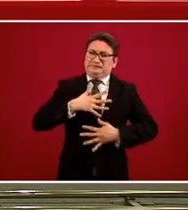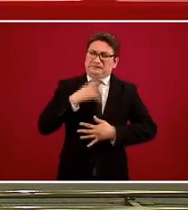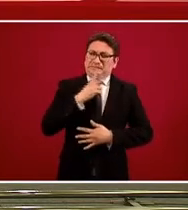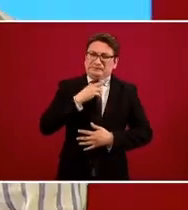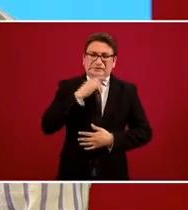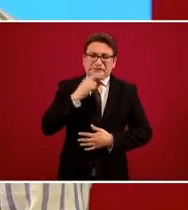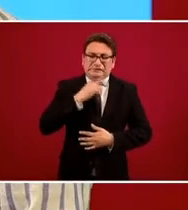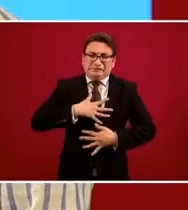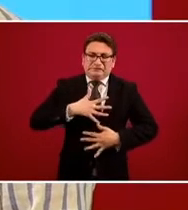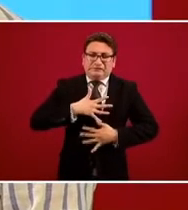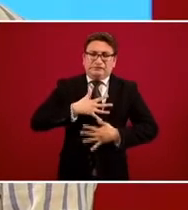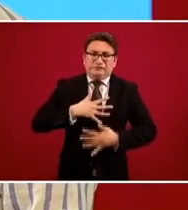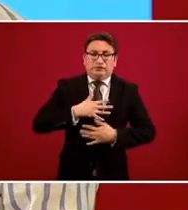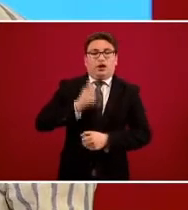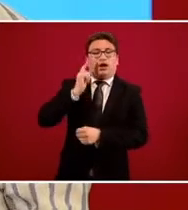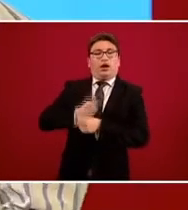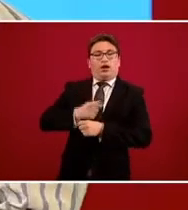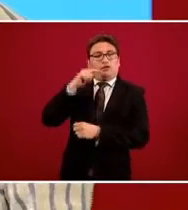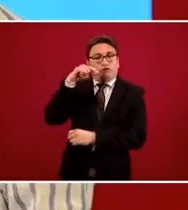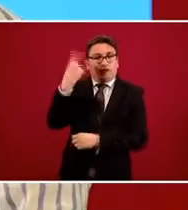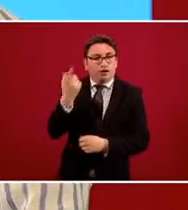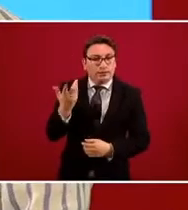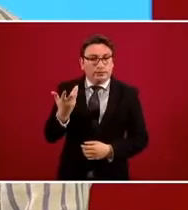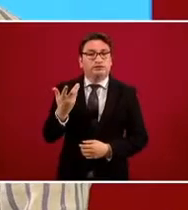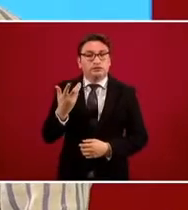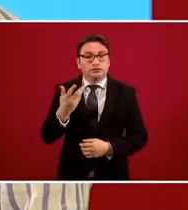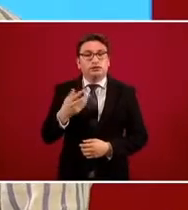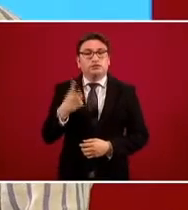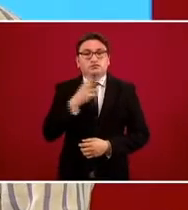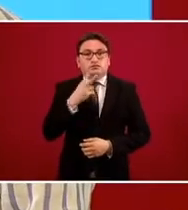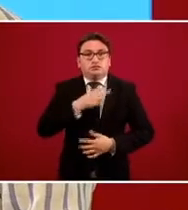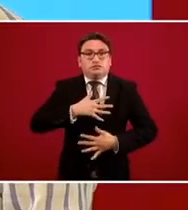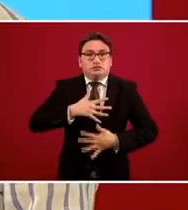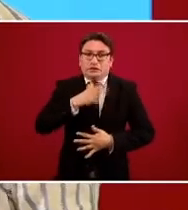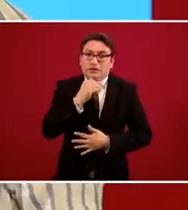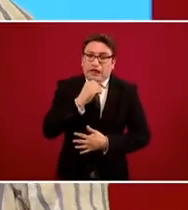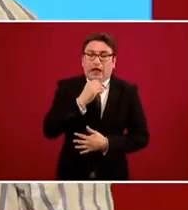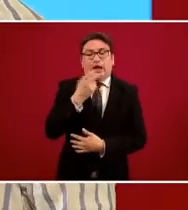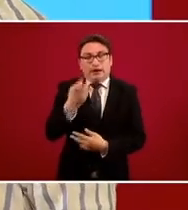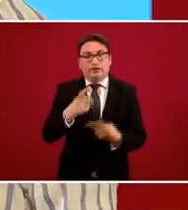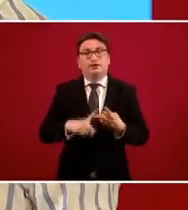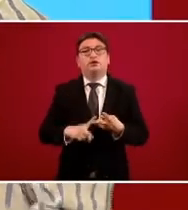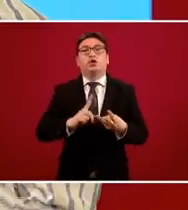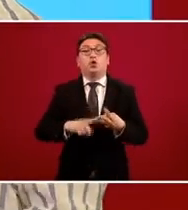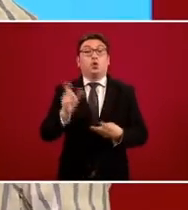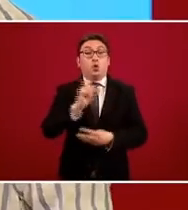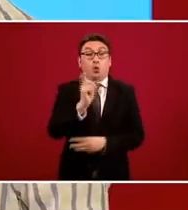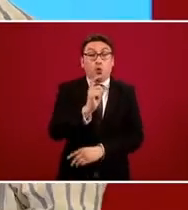shortness of breath or respiratory insufficiency. Also,